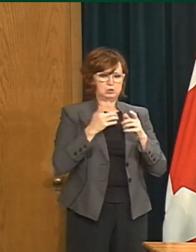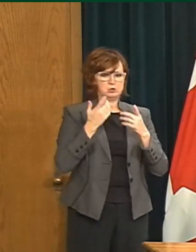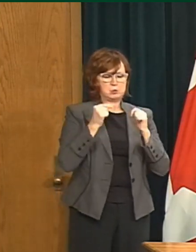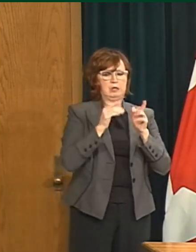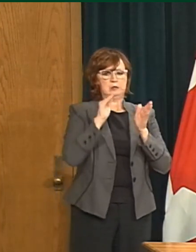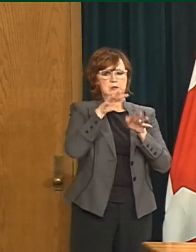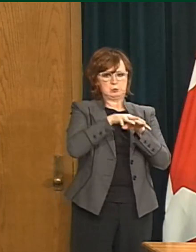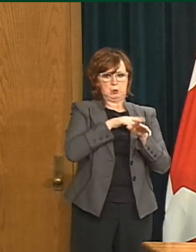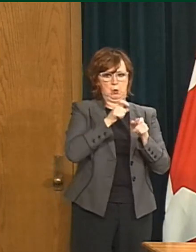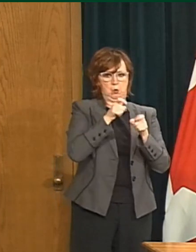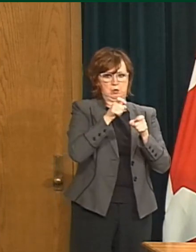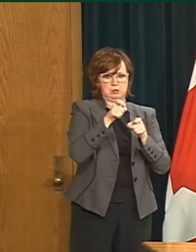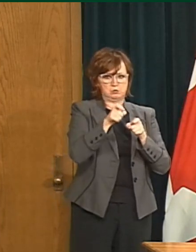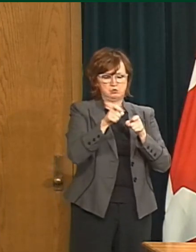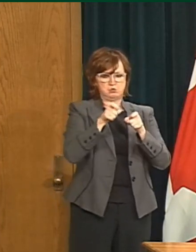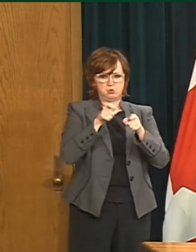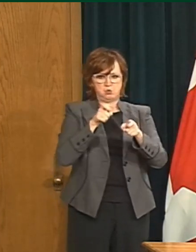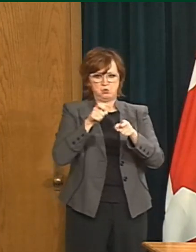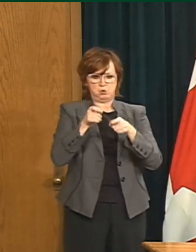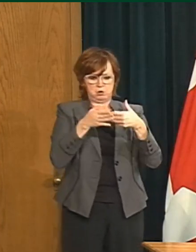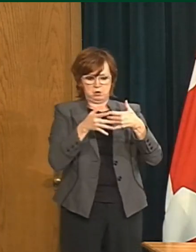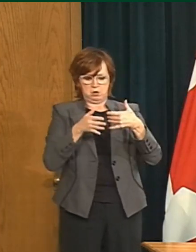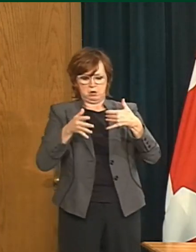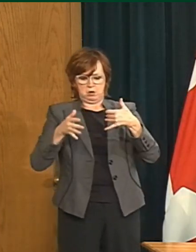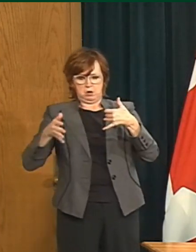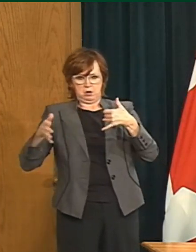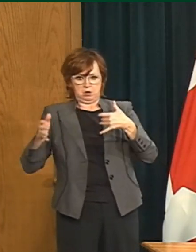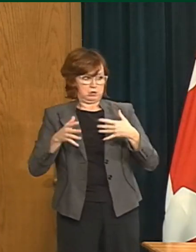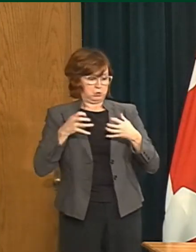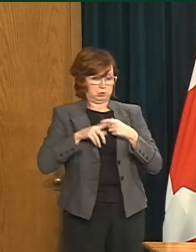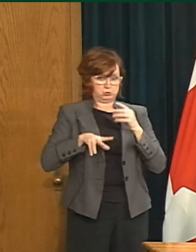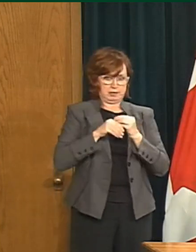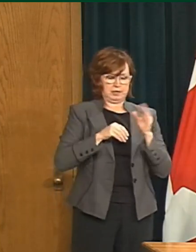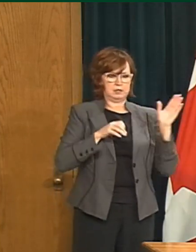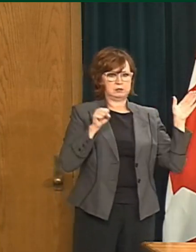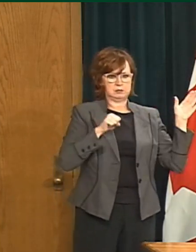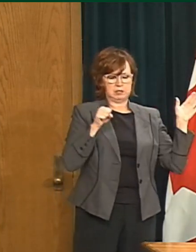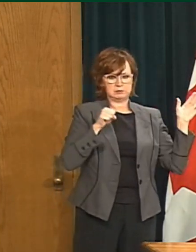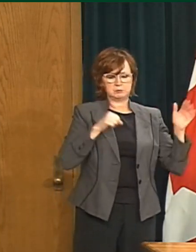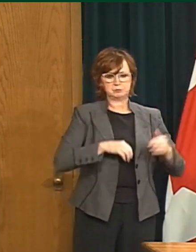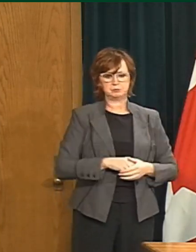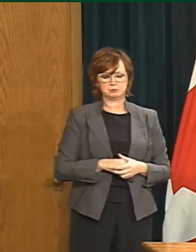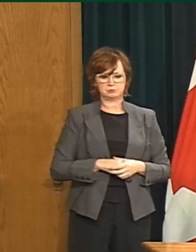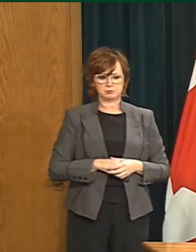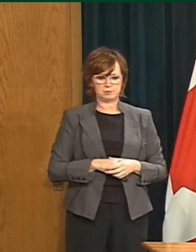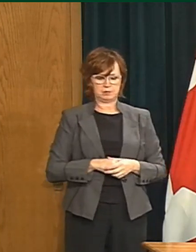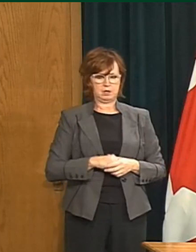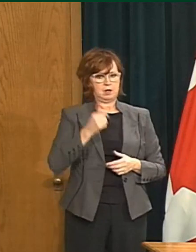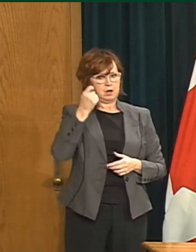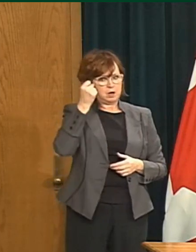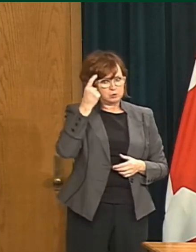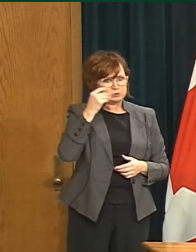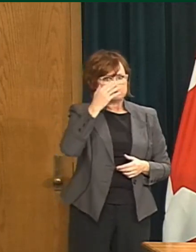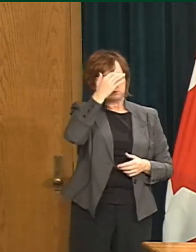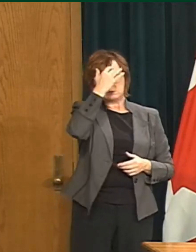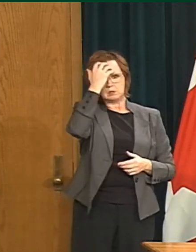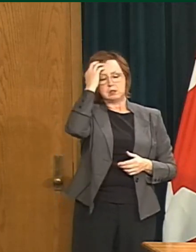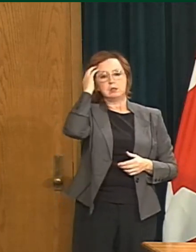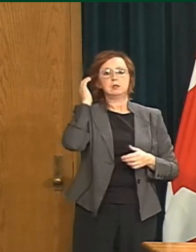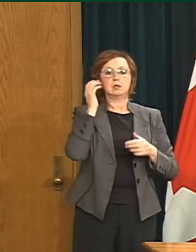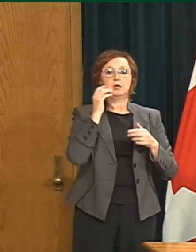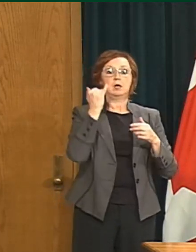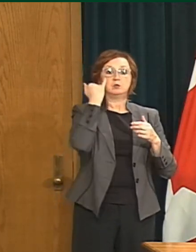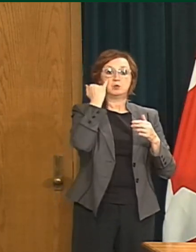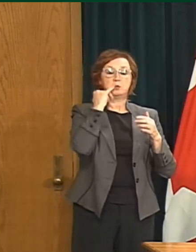Yeah, no, I would agree with that, and just say that even when some restrictions are removed, it'll still be a different way